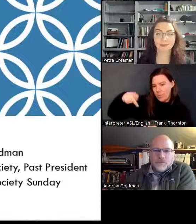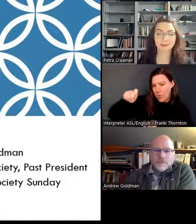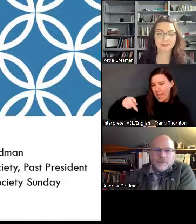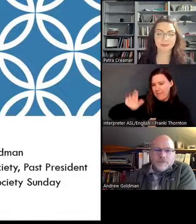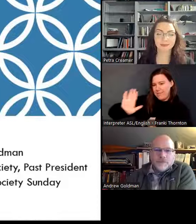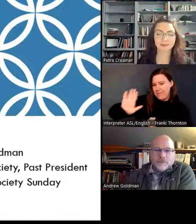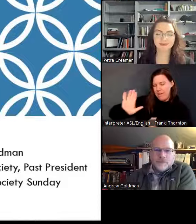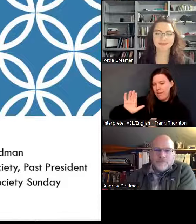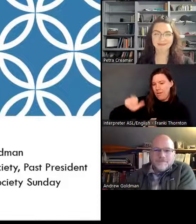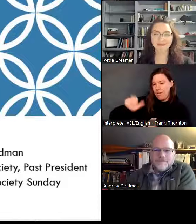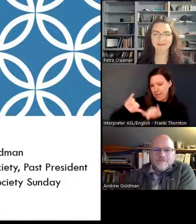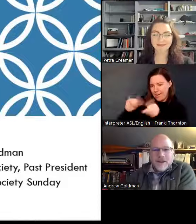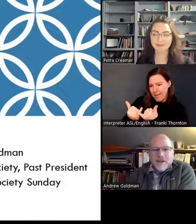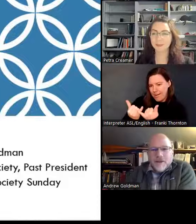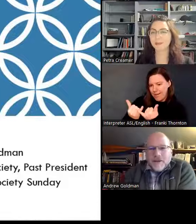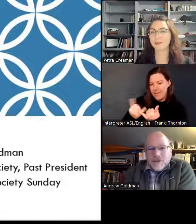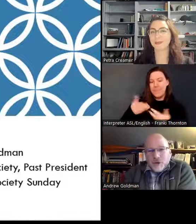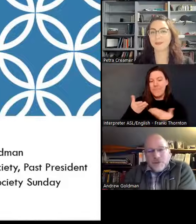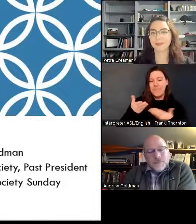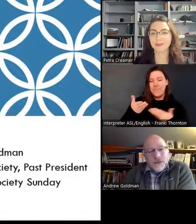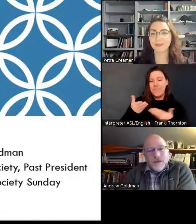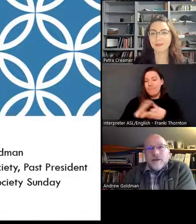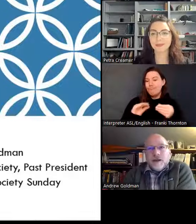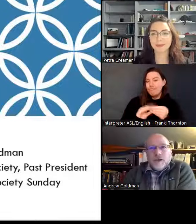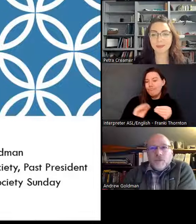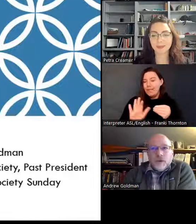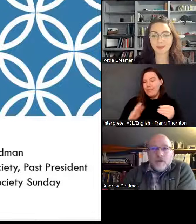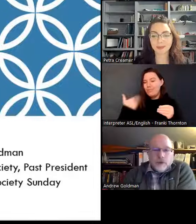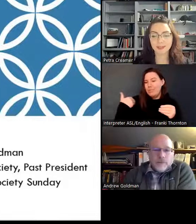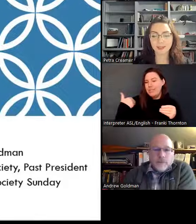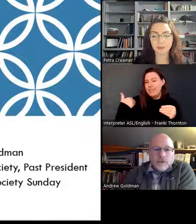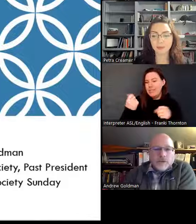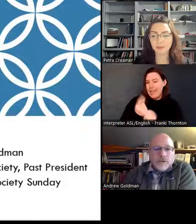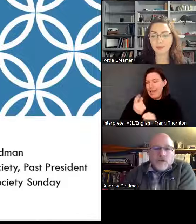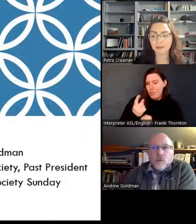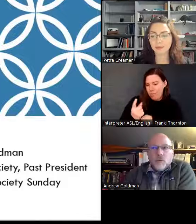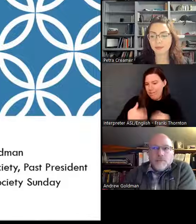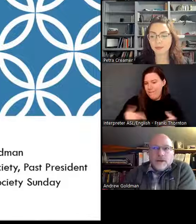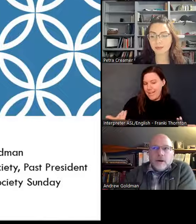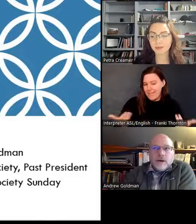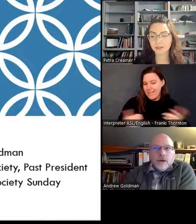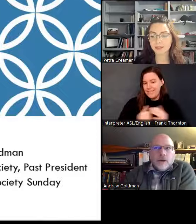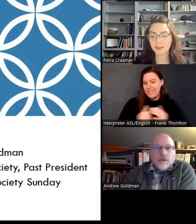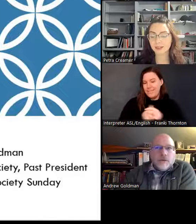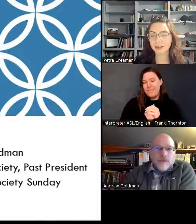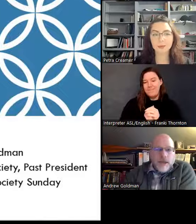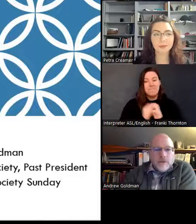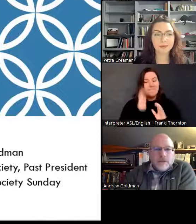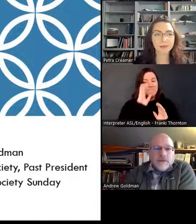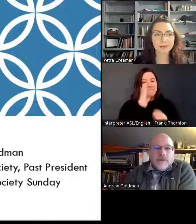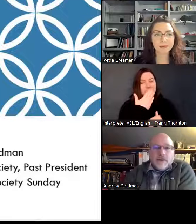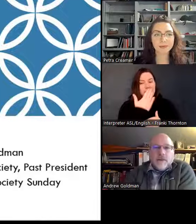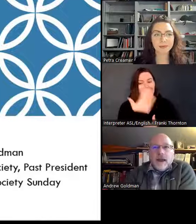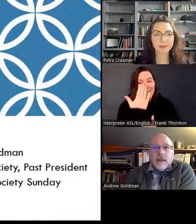King Midas. Thanks, Sabrina, and good morning, everyone. I'm honored to say a few words about our recent event,